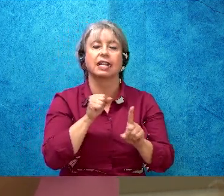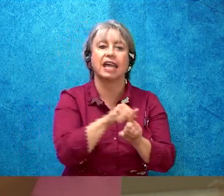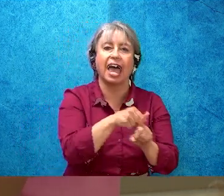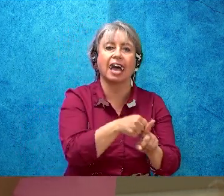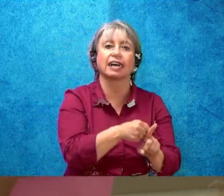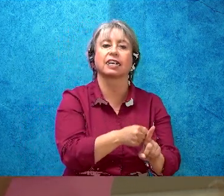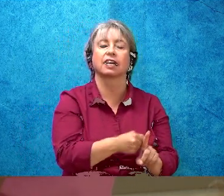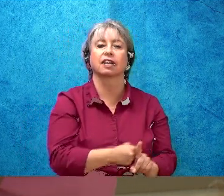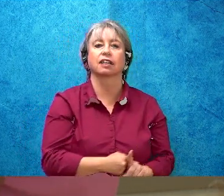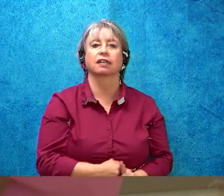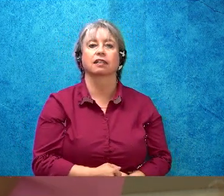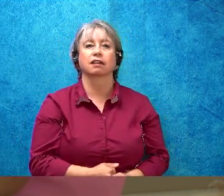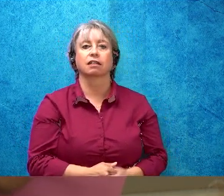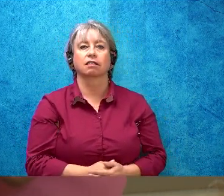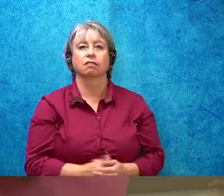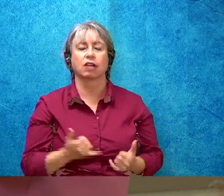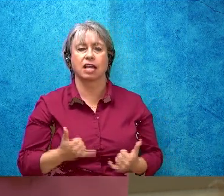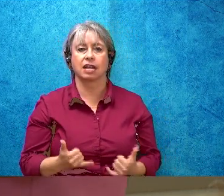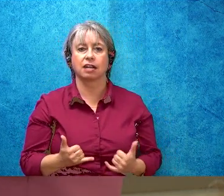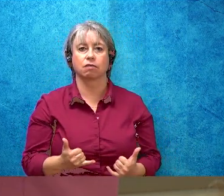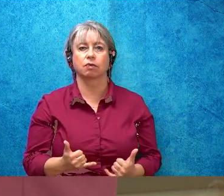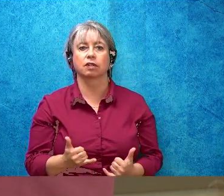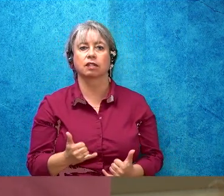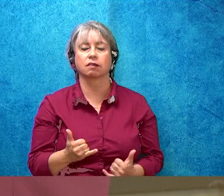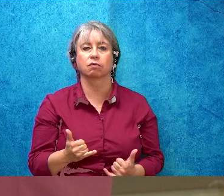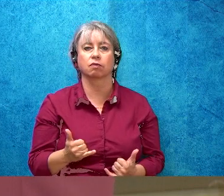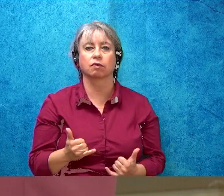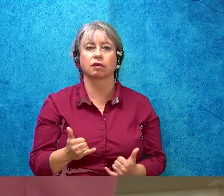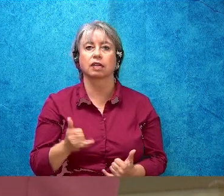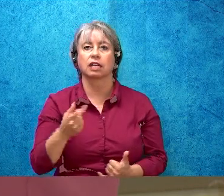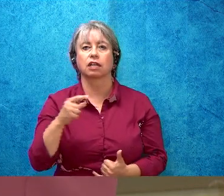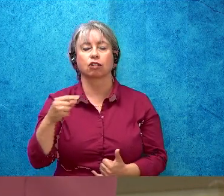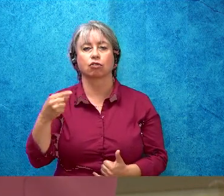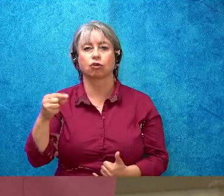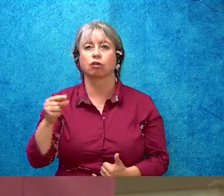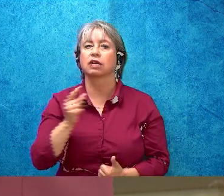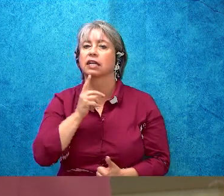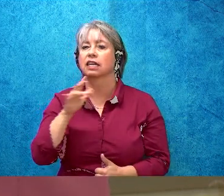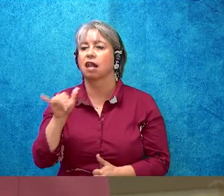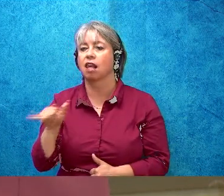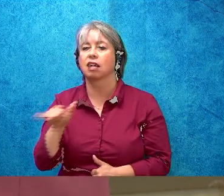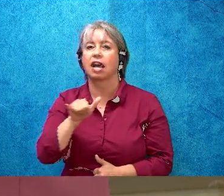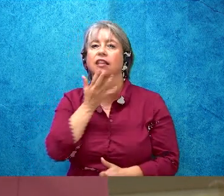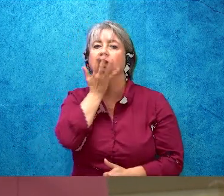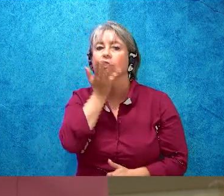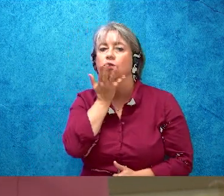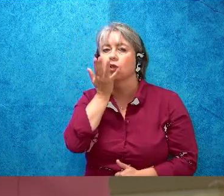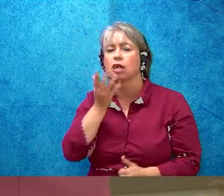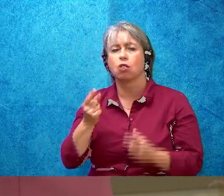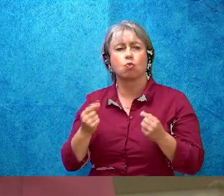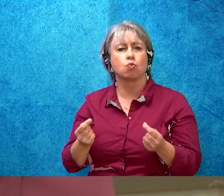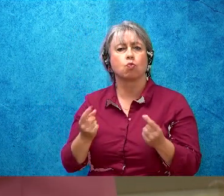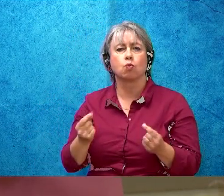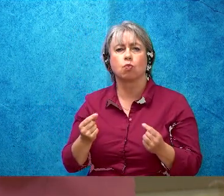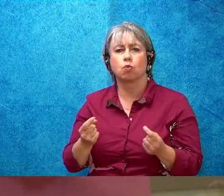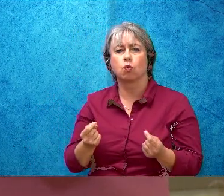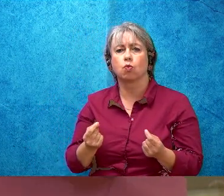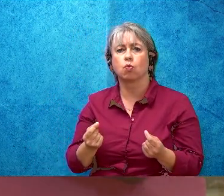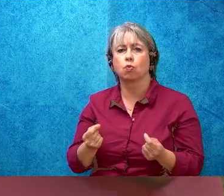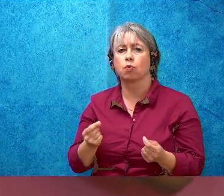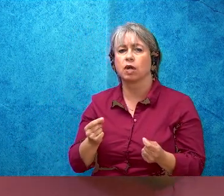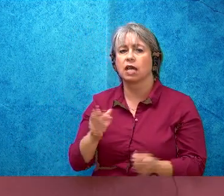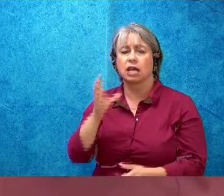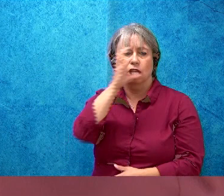So she's standing there, and this green reed, it's like the grass, tells her, what you do is you look